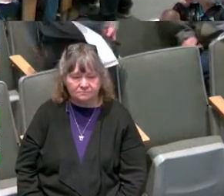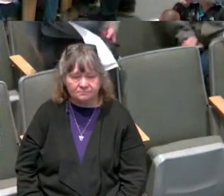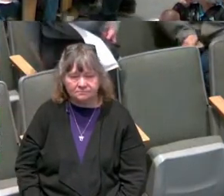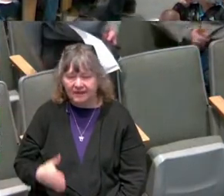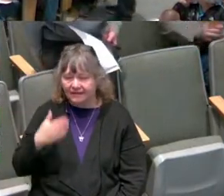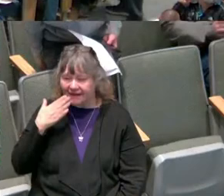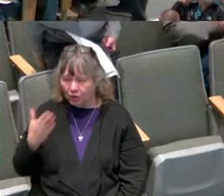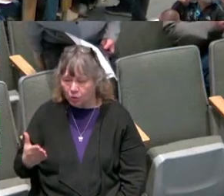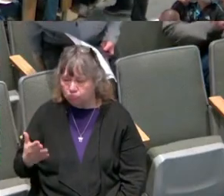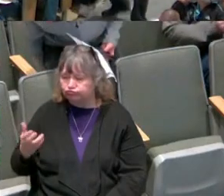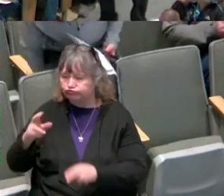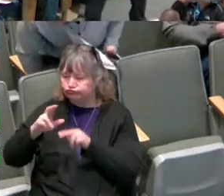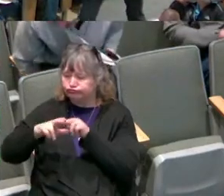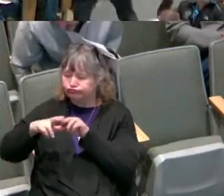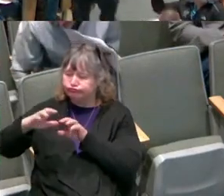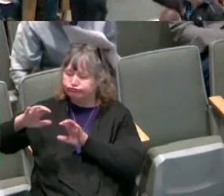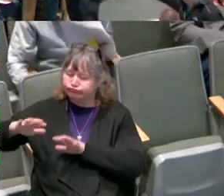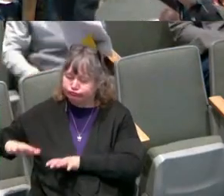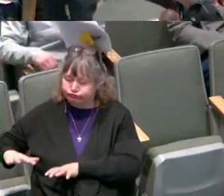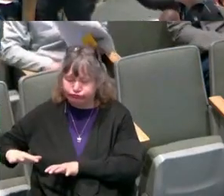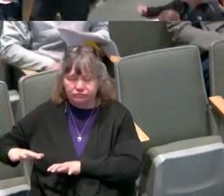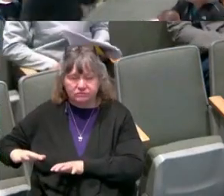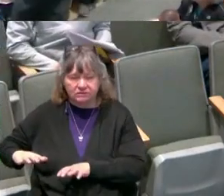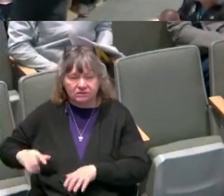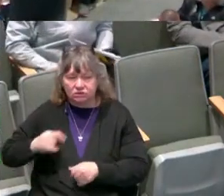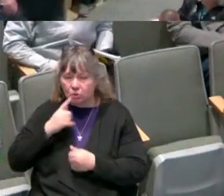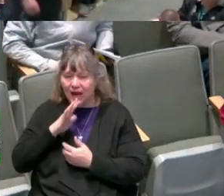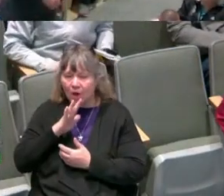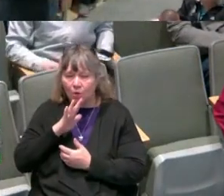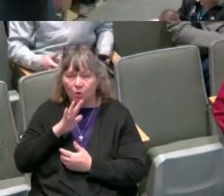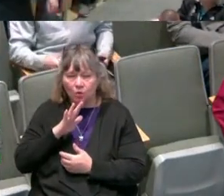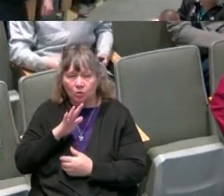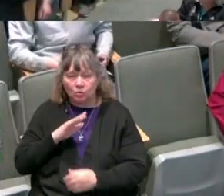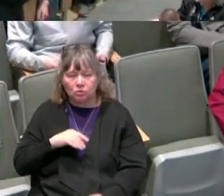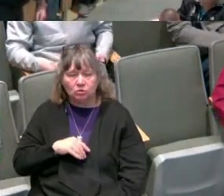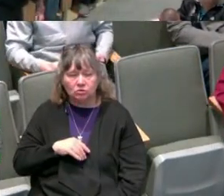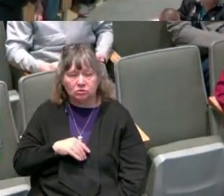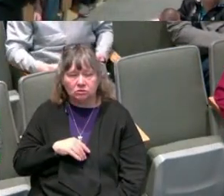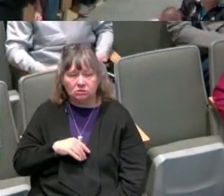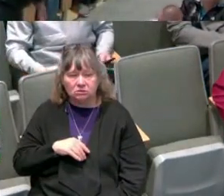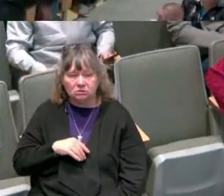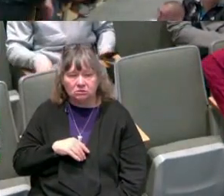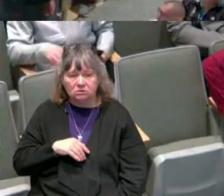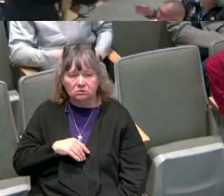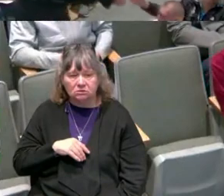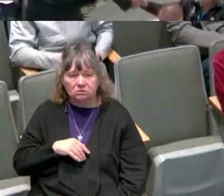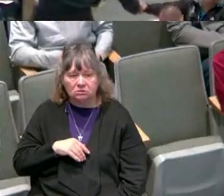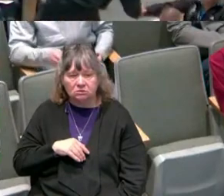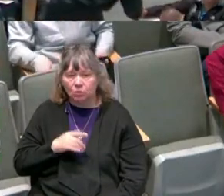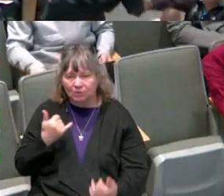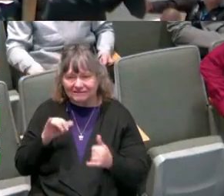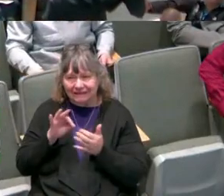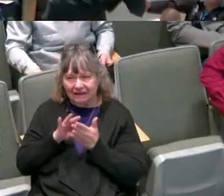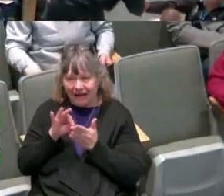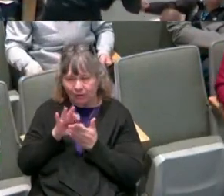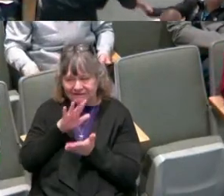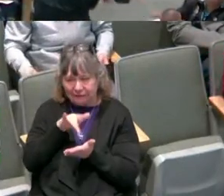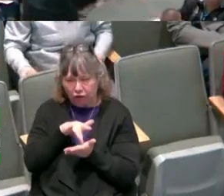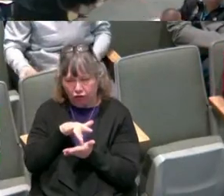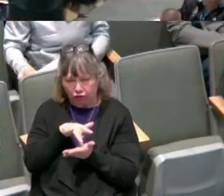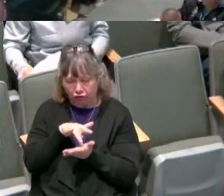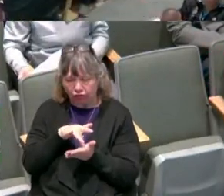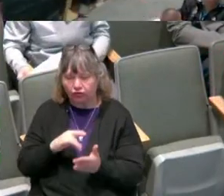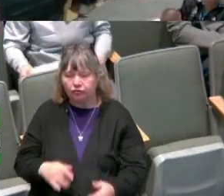thank you yes you may be seated so it looks like we have one group that were Still Counting